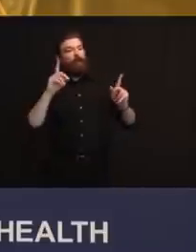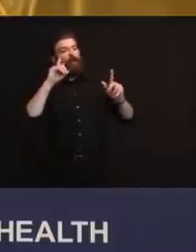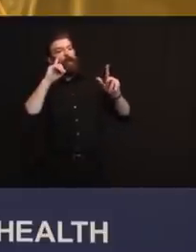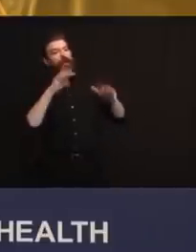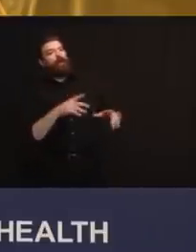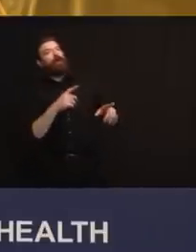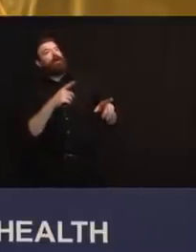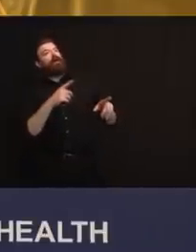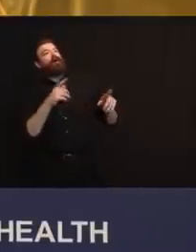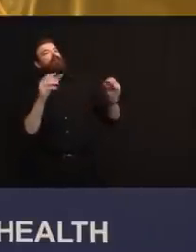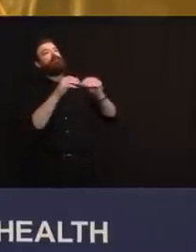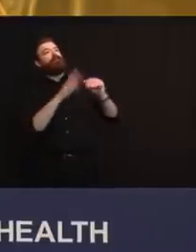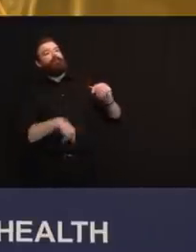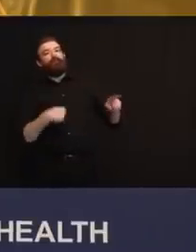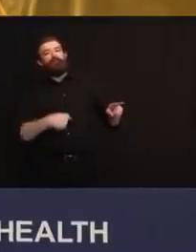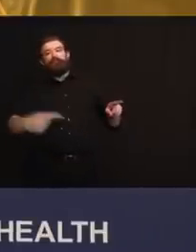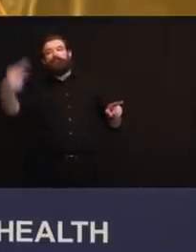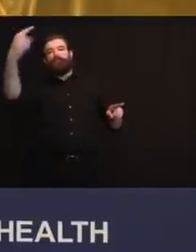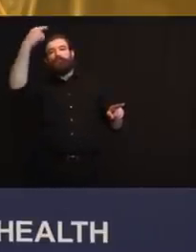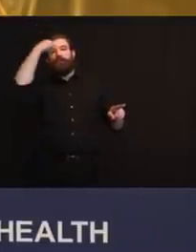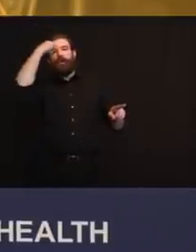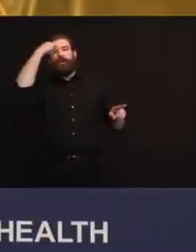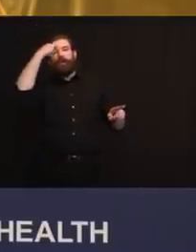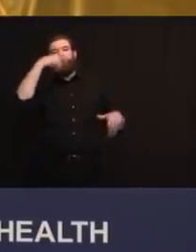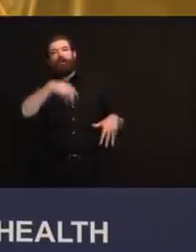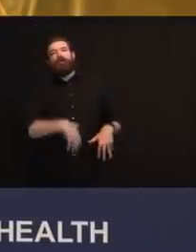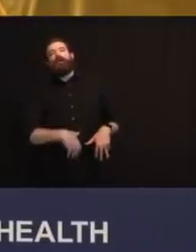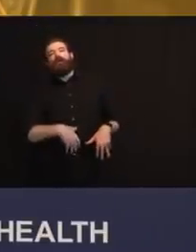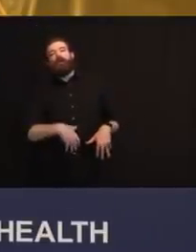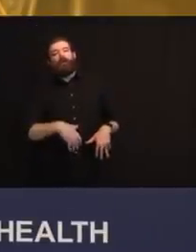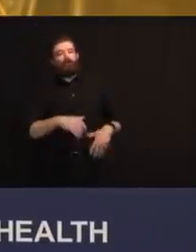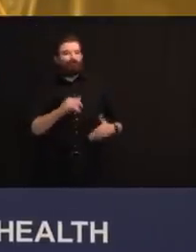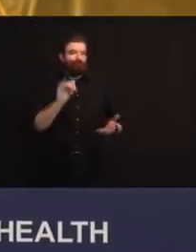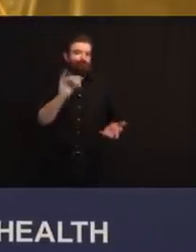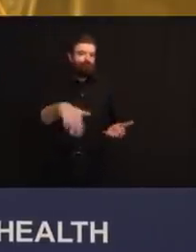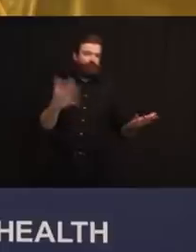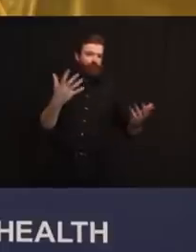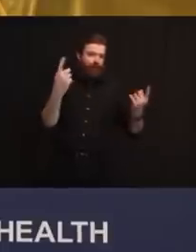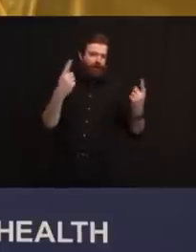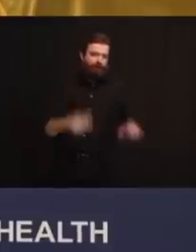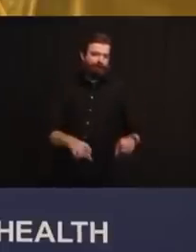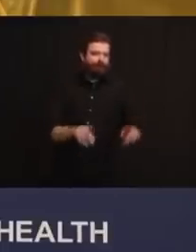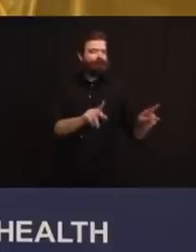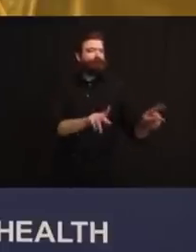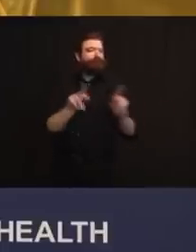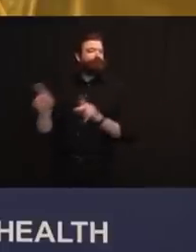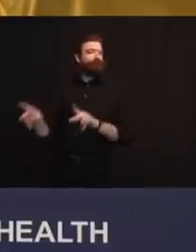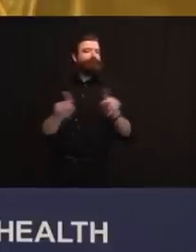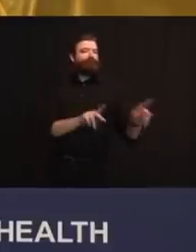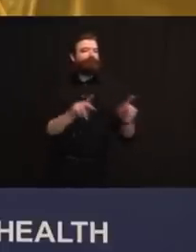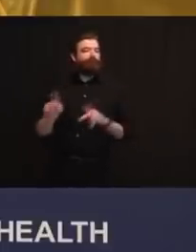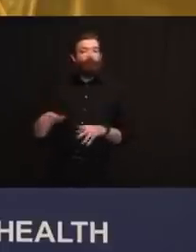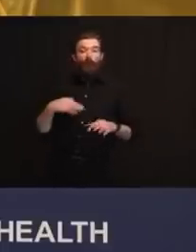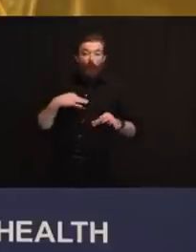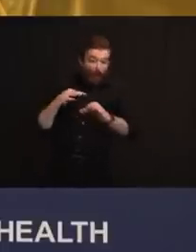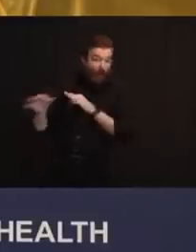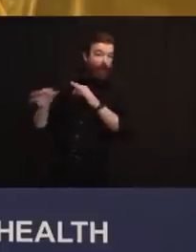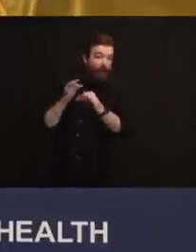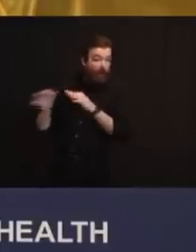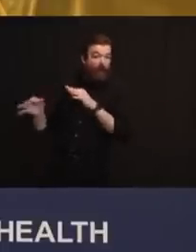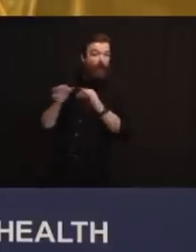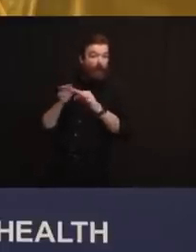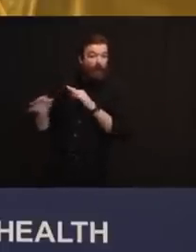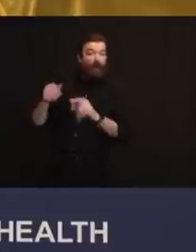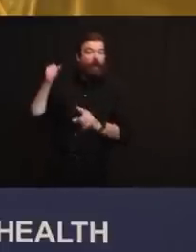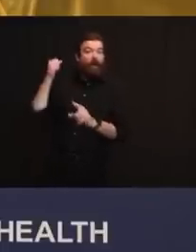ago. Guess what? We're in an economic reality comparable only to the 1930s and the 1860s, so